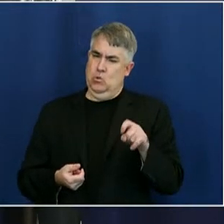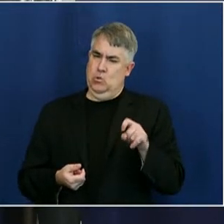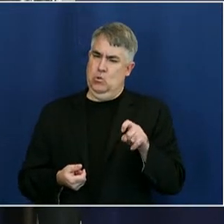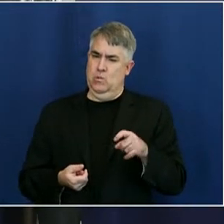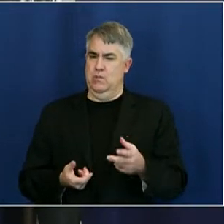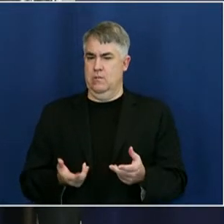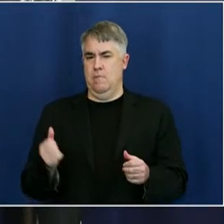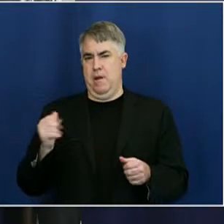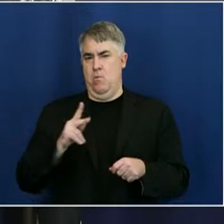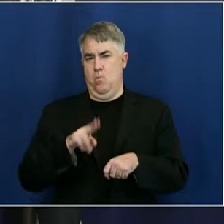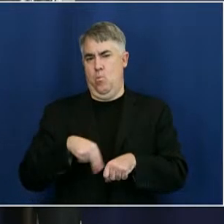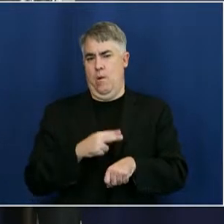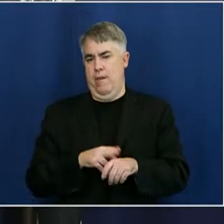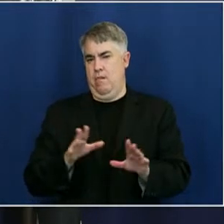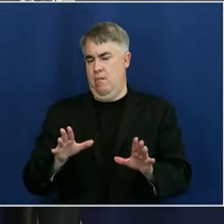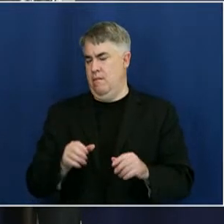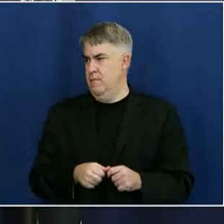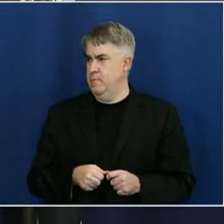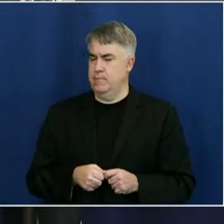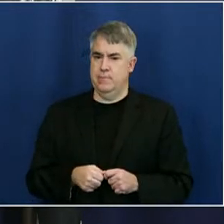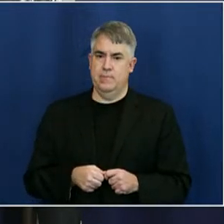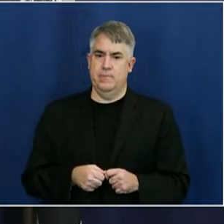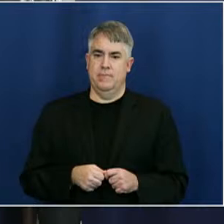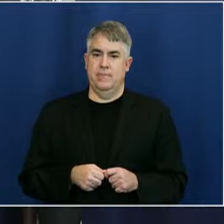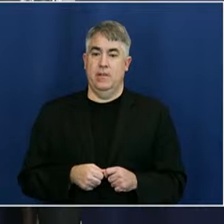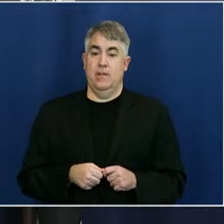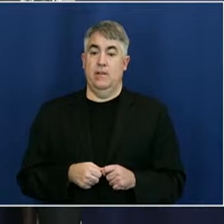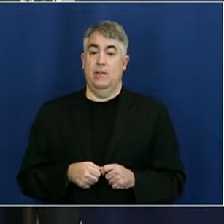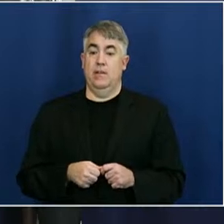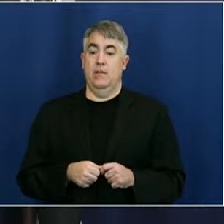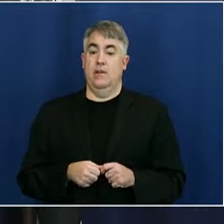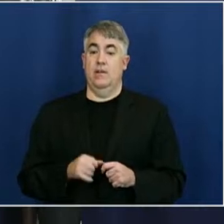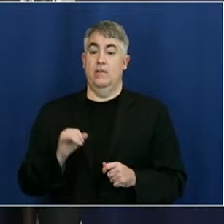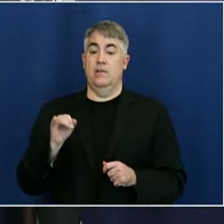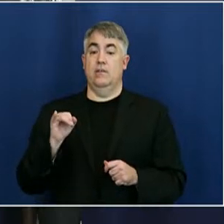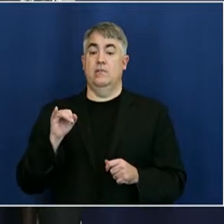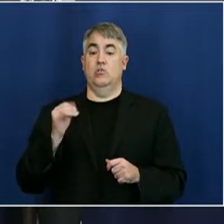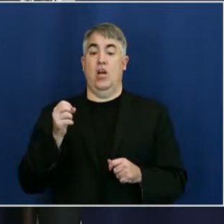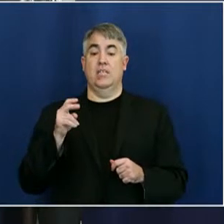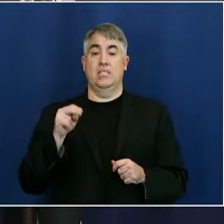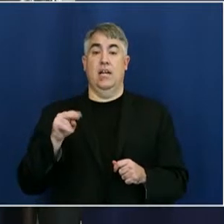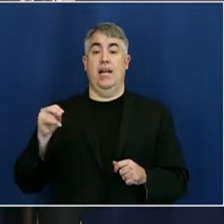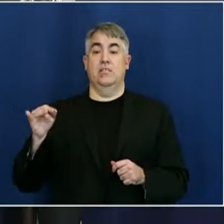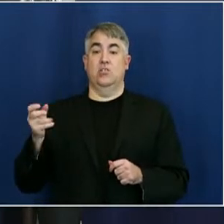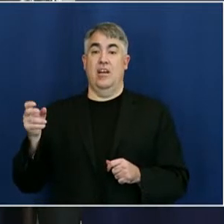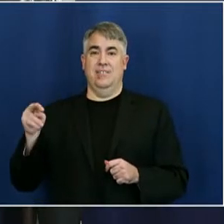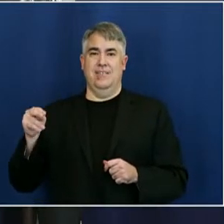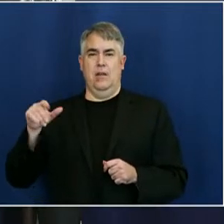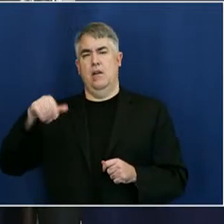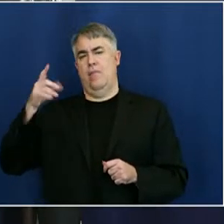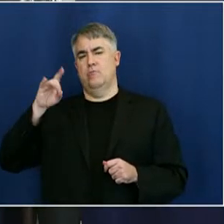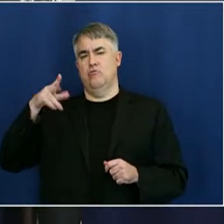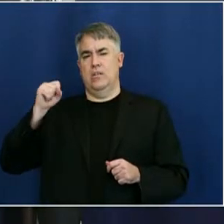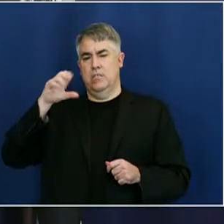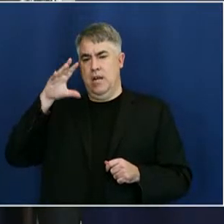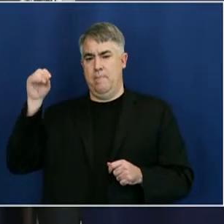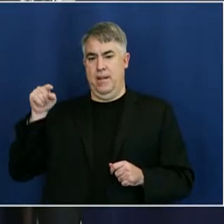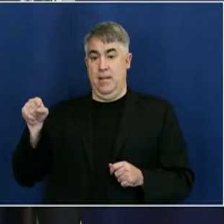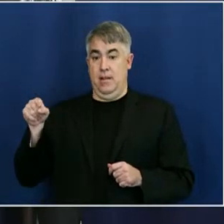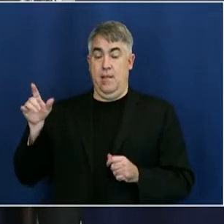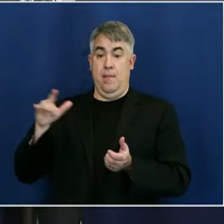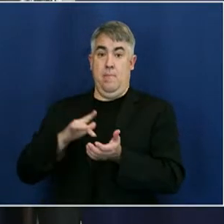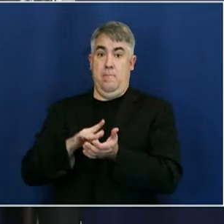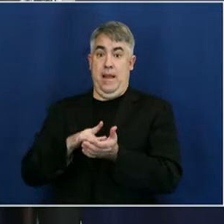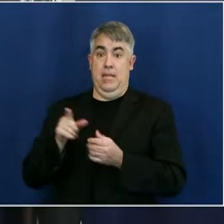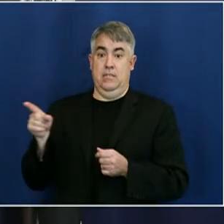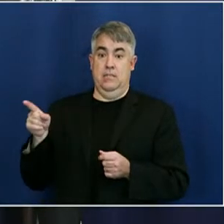normal. And recall that Johnson & Johnson will be up for review on Thursday, the